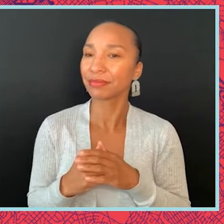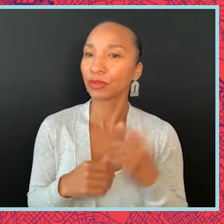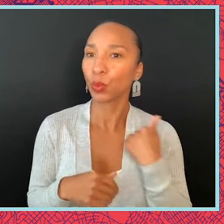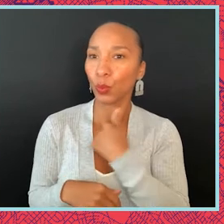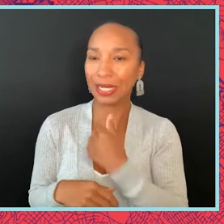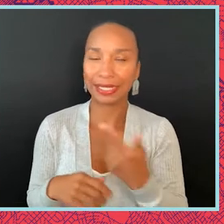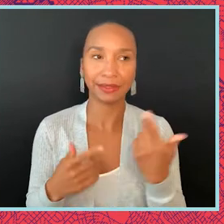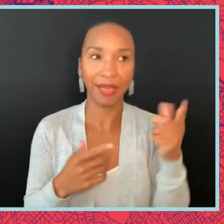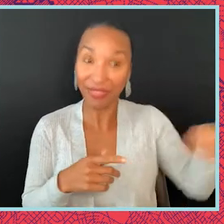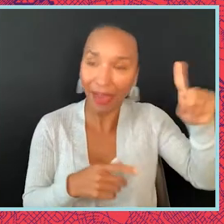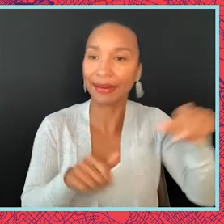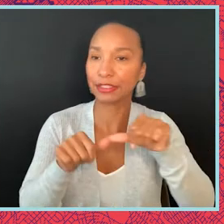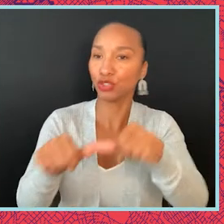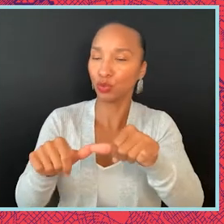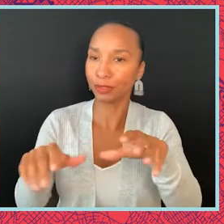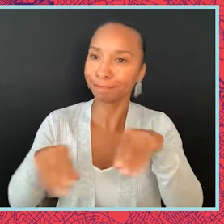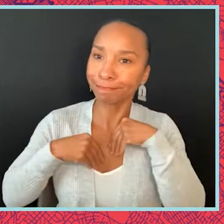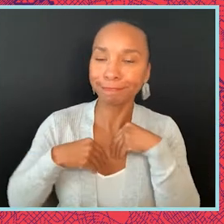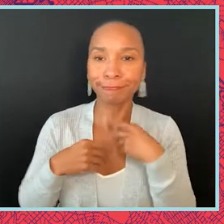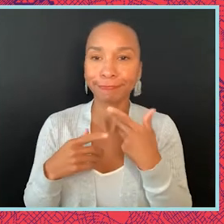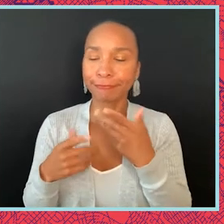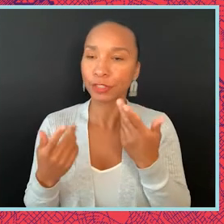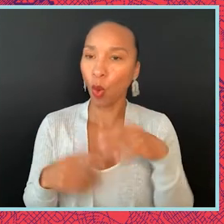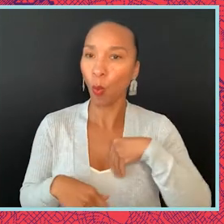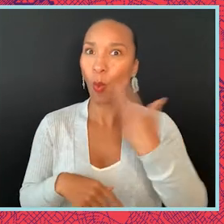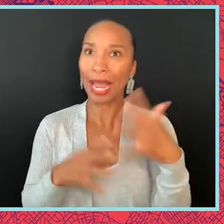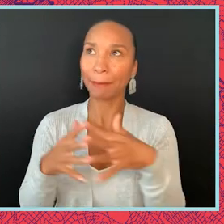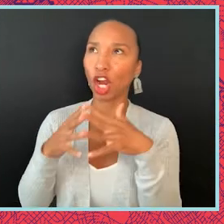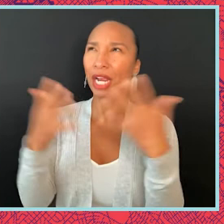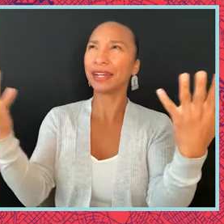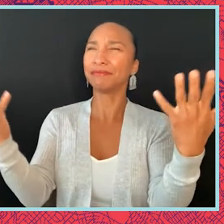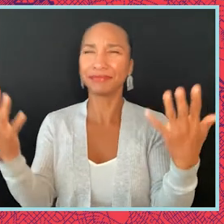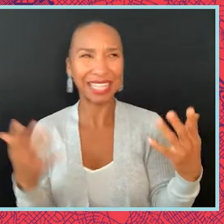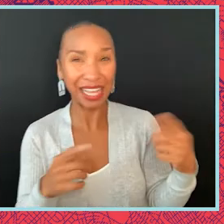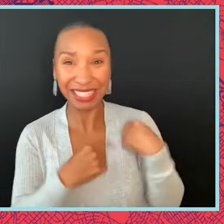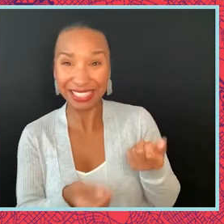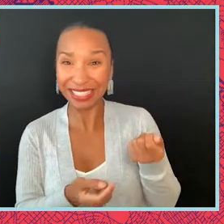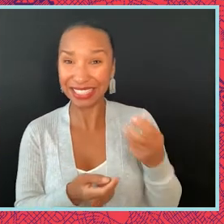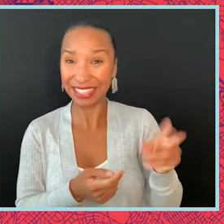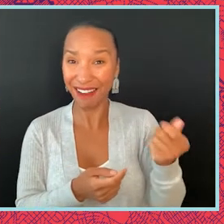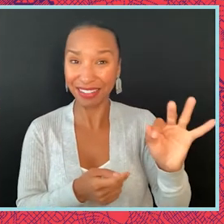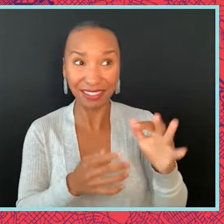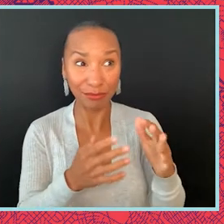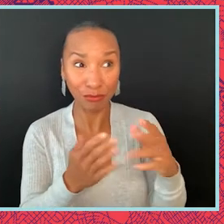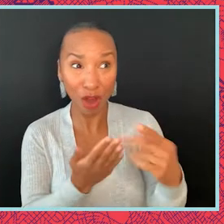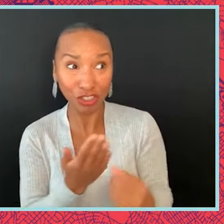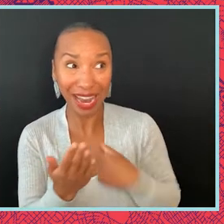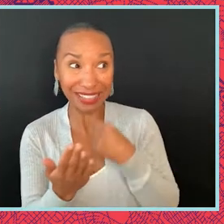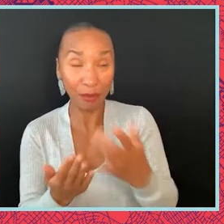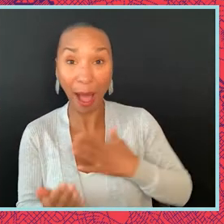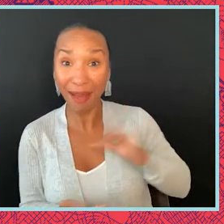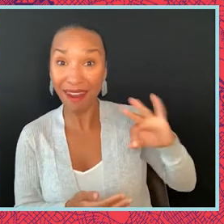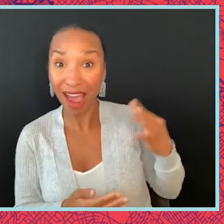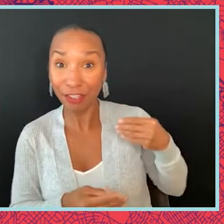to this myth of a white America. I've started, since the 1619 Project, I've started saying, listen, I am a ninth generation